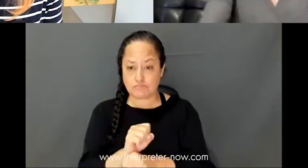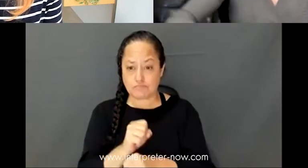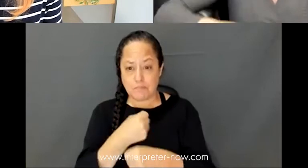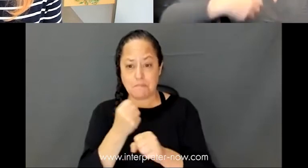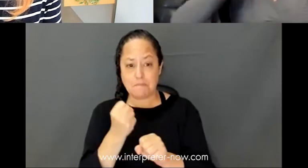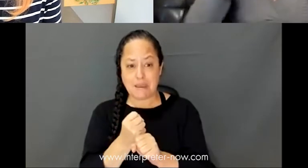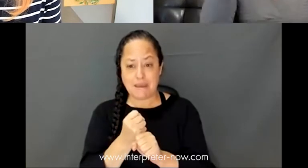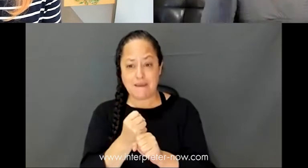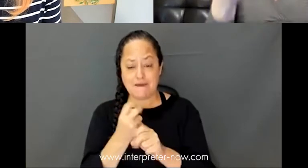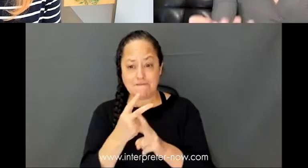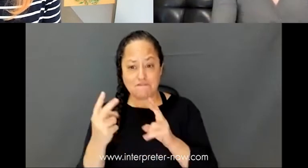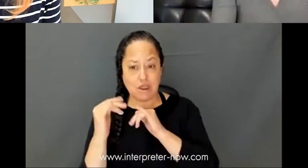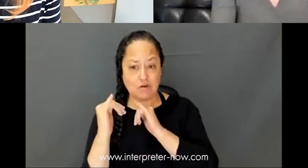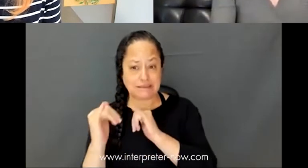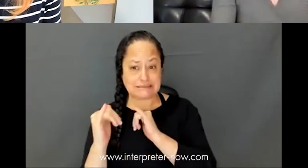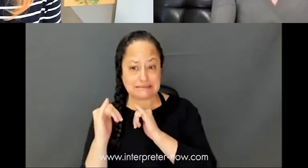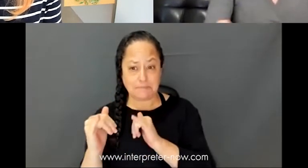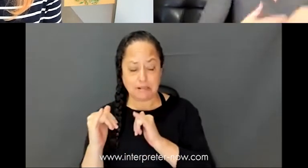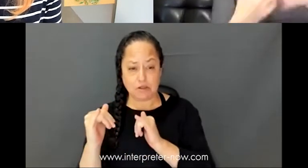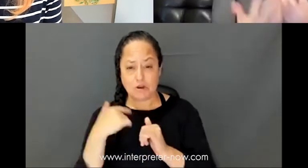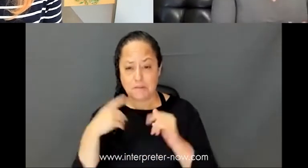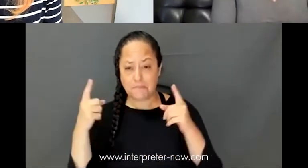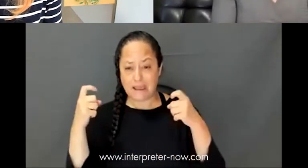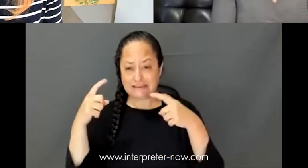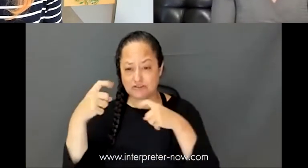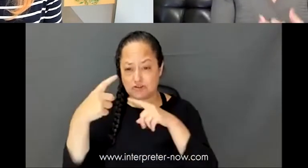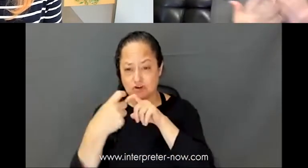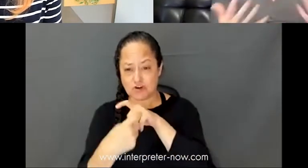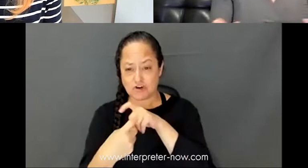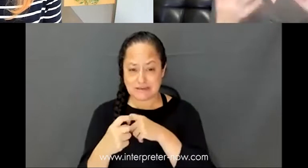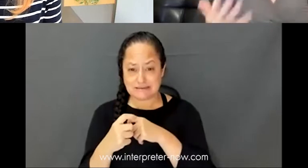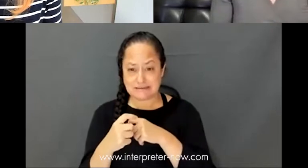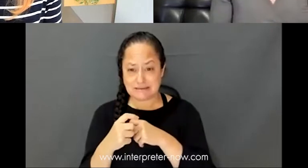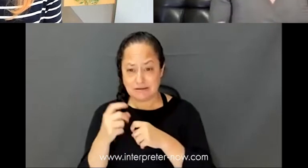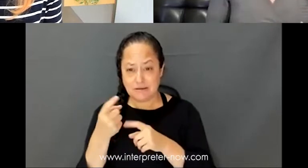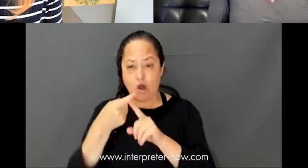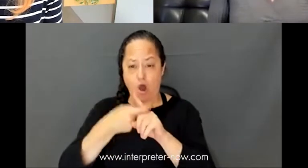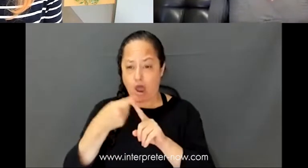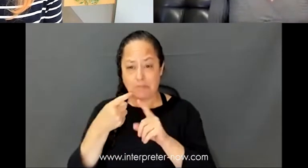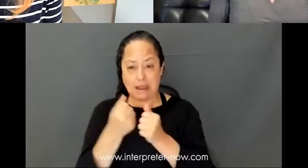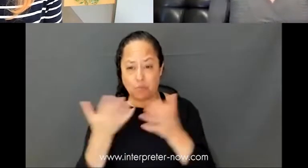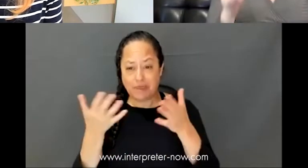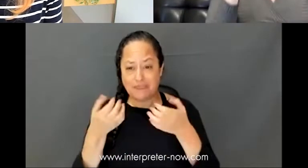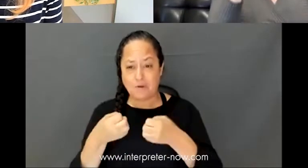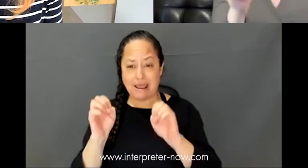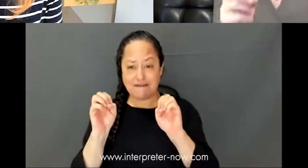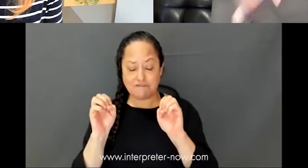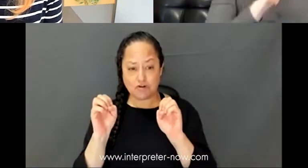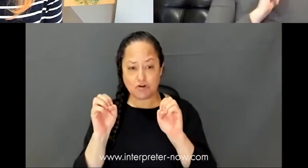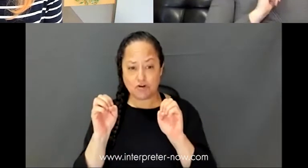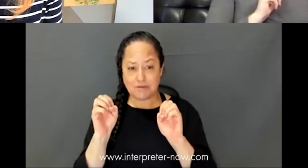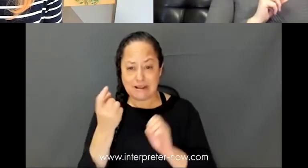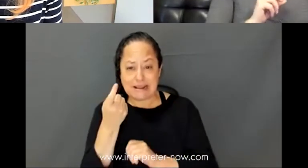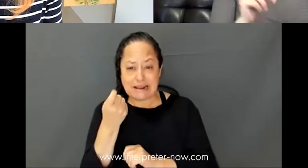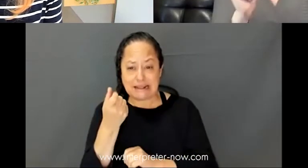very similar to me, my circuits come on with automaticity, automatically without effort, and the little bit